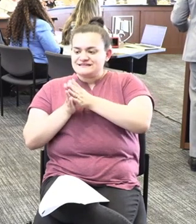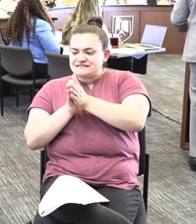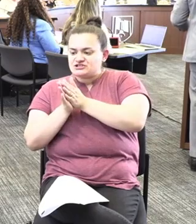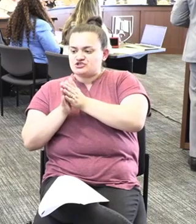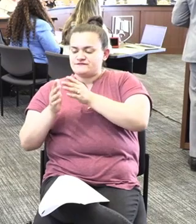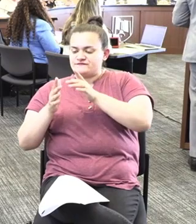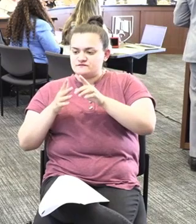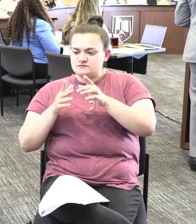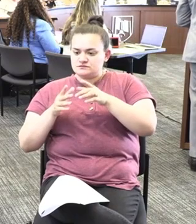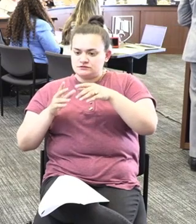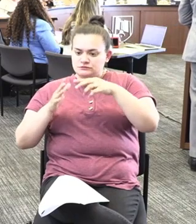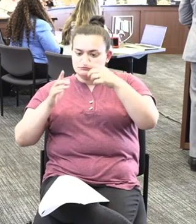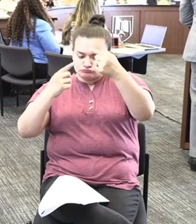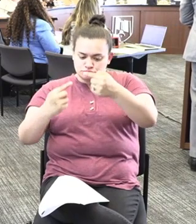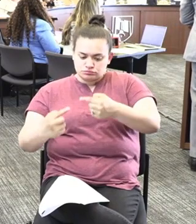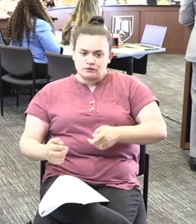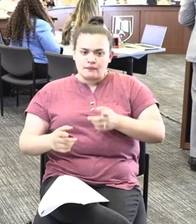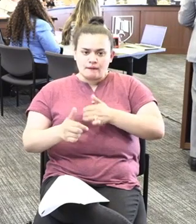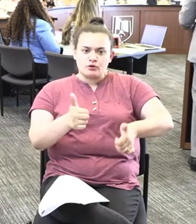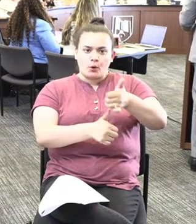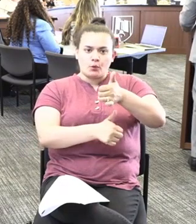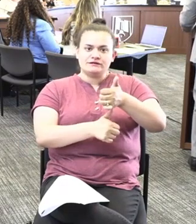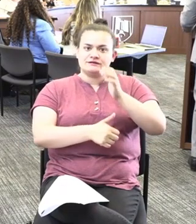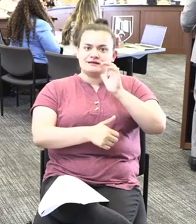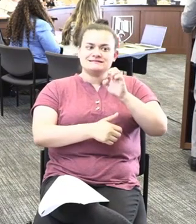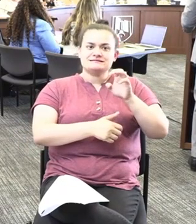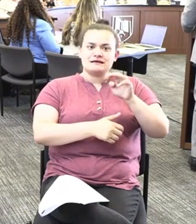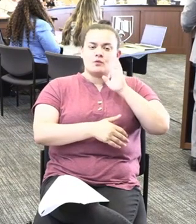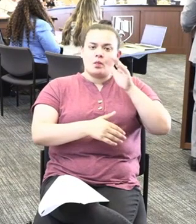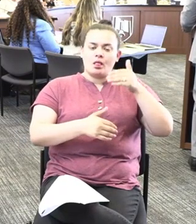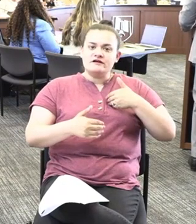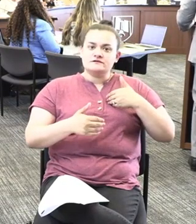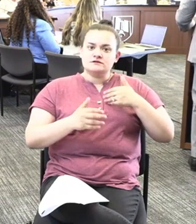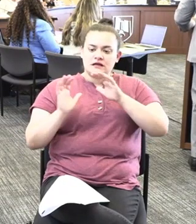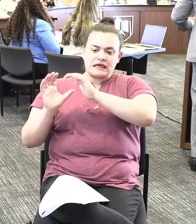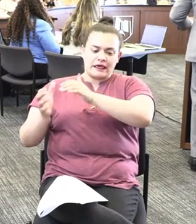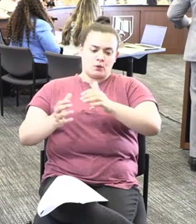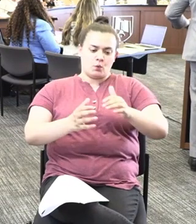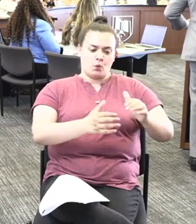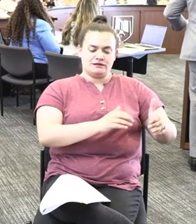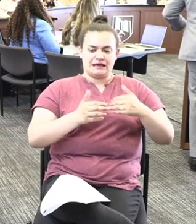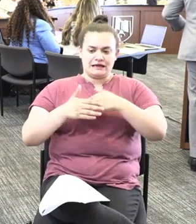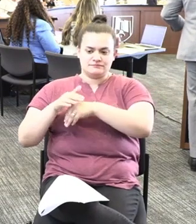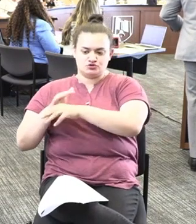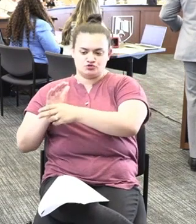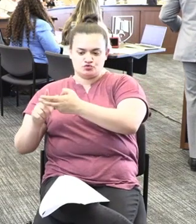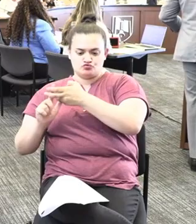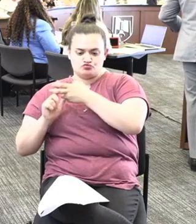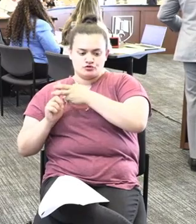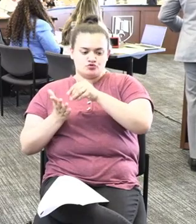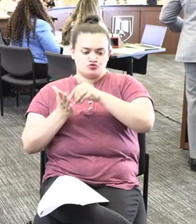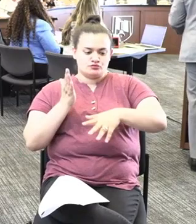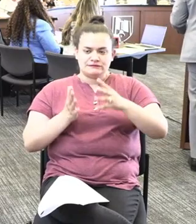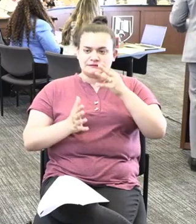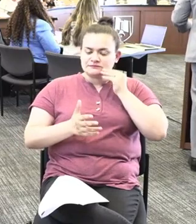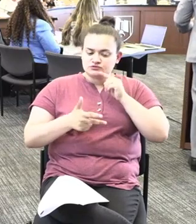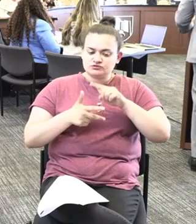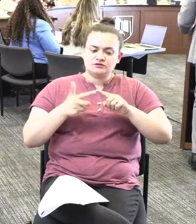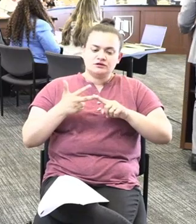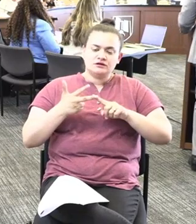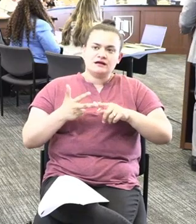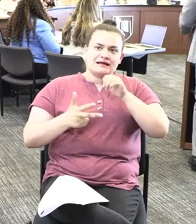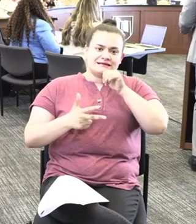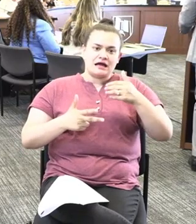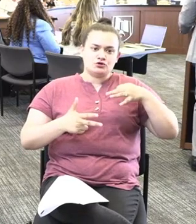the priorities that SEM will take, categorizing admission and recruiting, student experience,